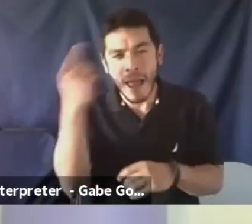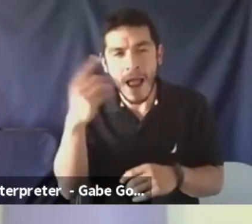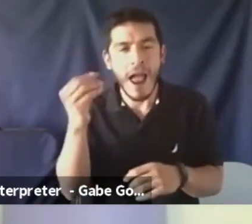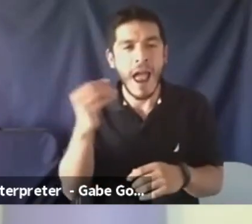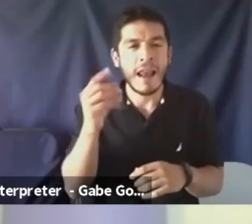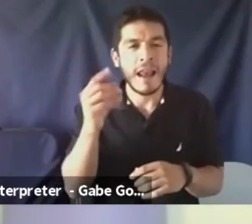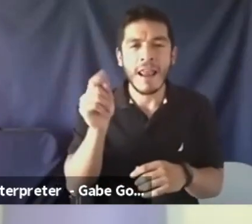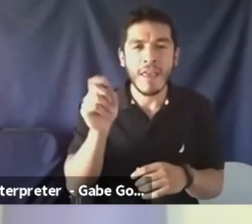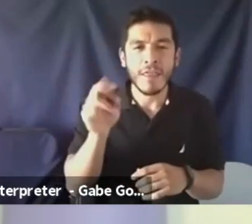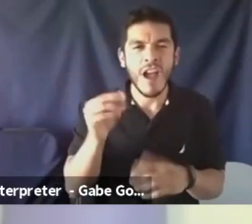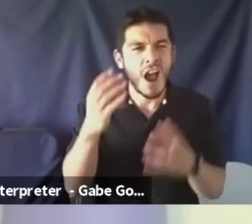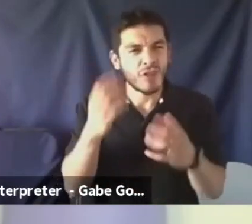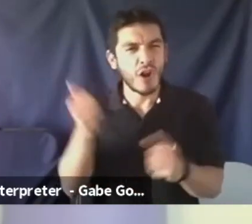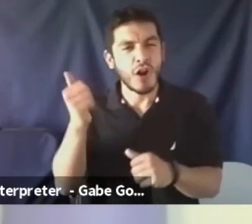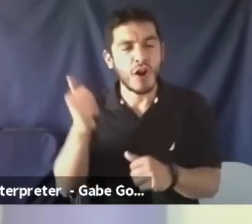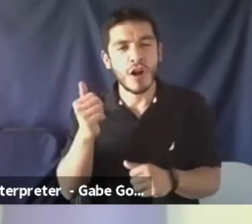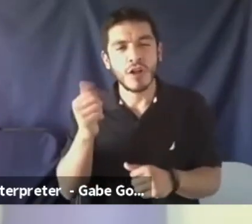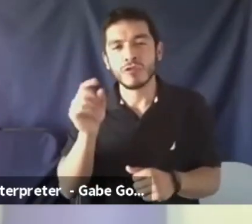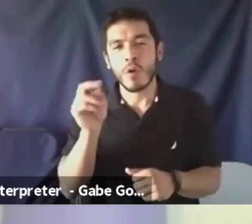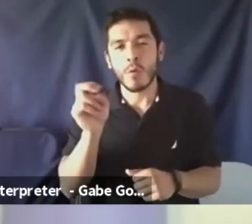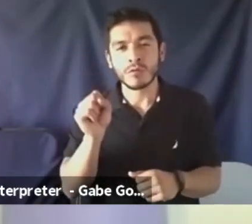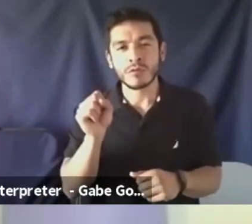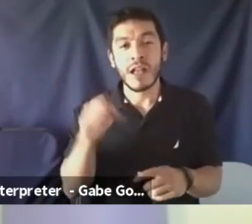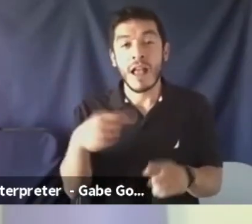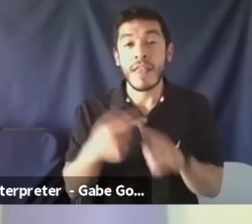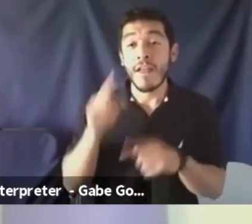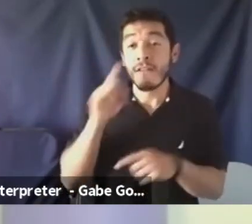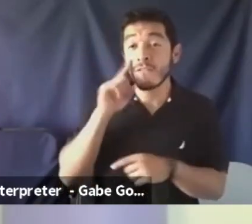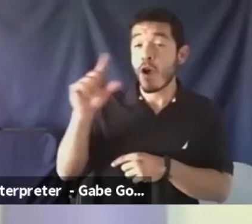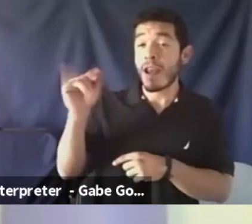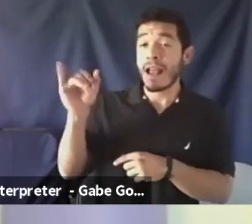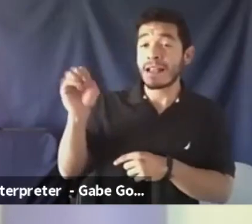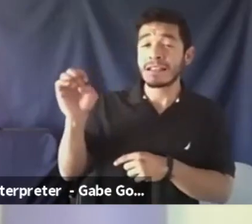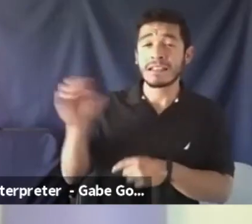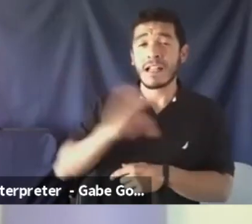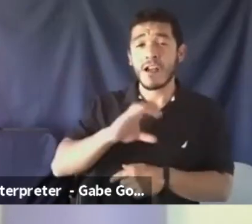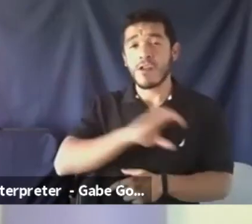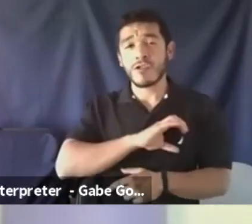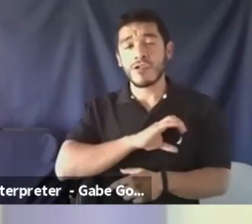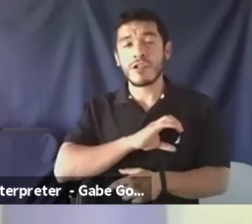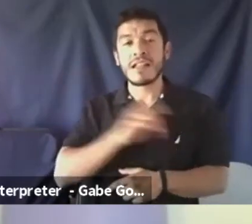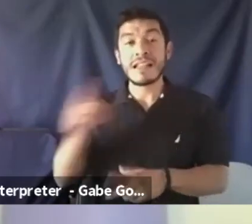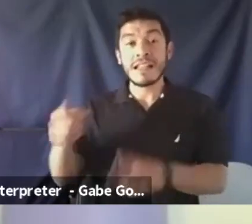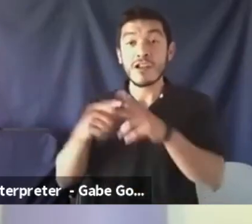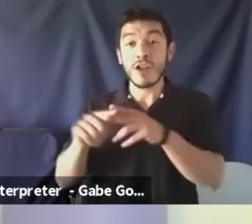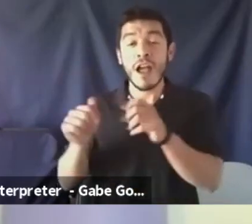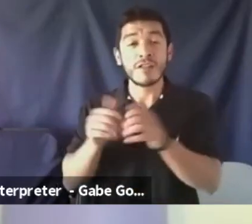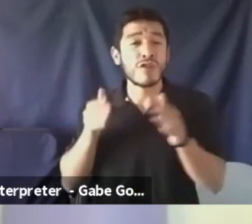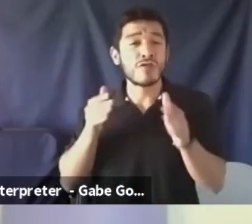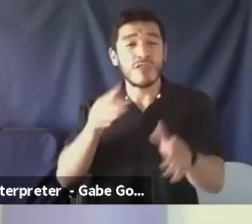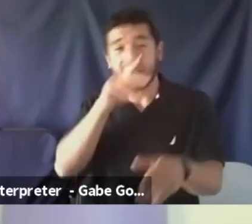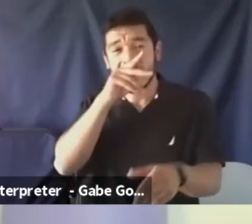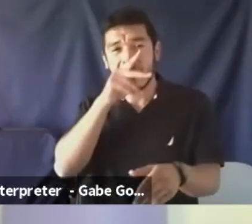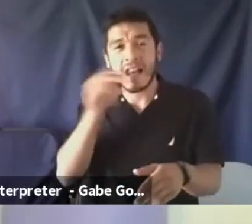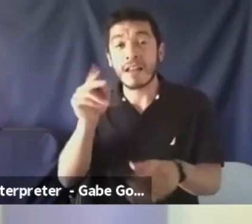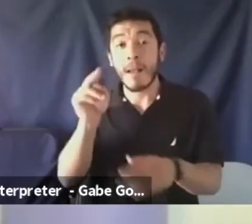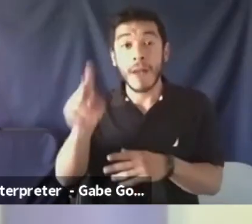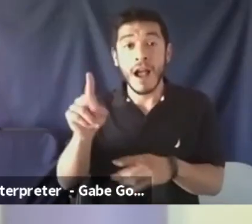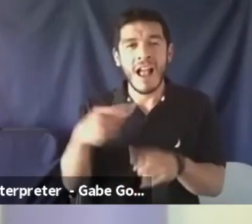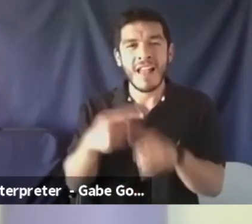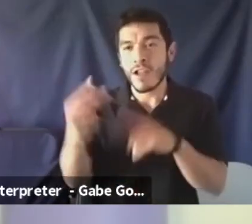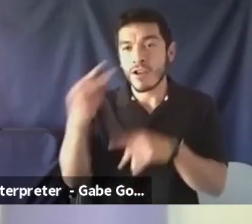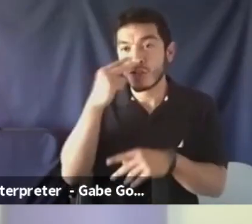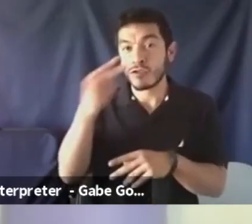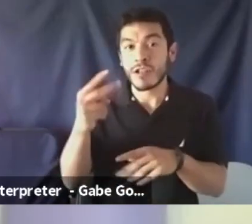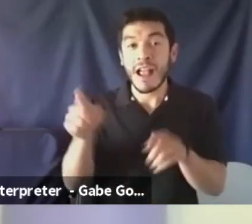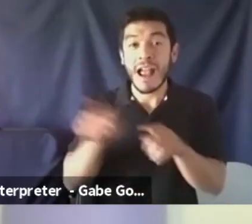right? And then for LaKeith's character as O'Neill, he starts out as like a street kid and as a punk, and then you see like